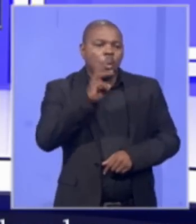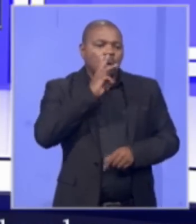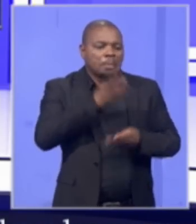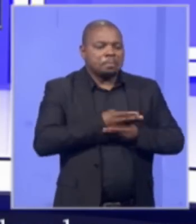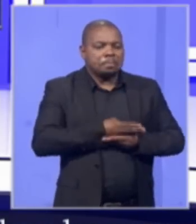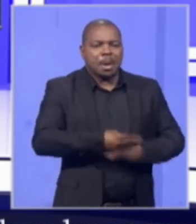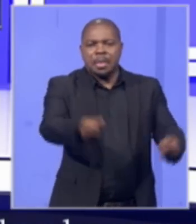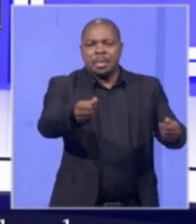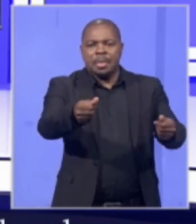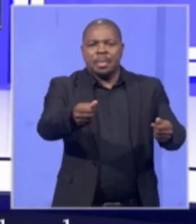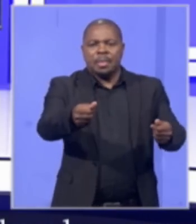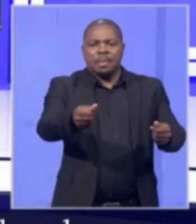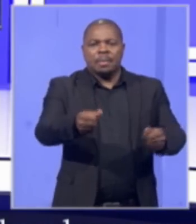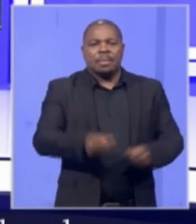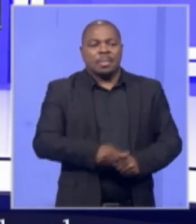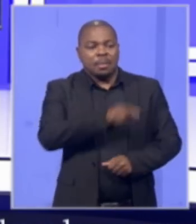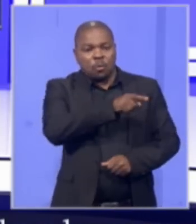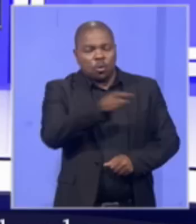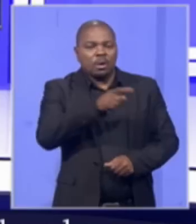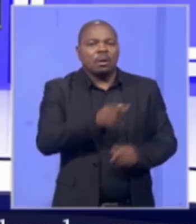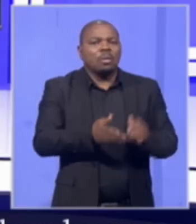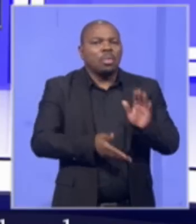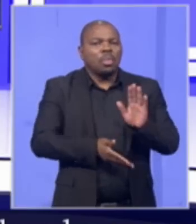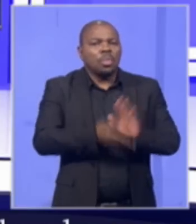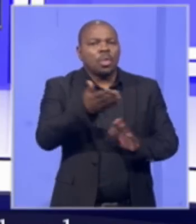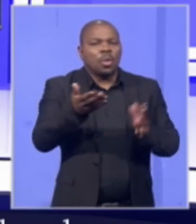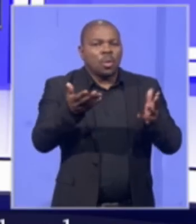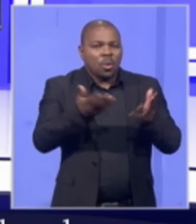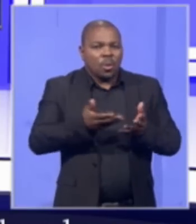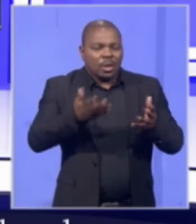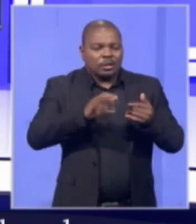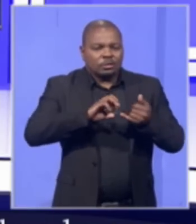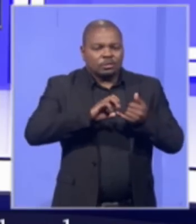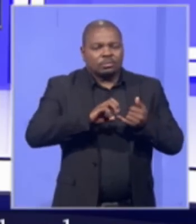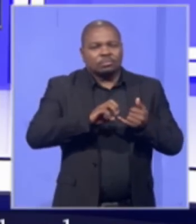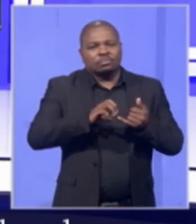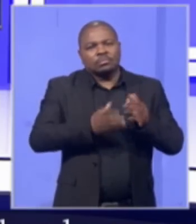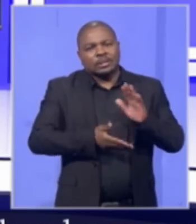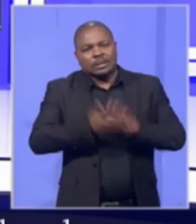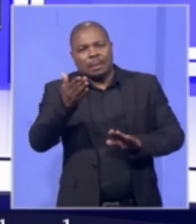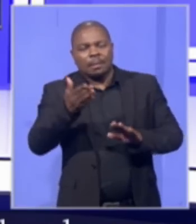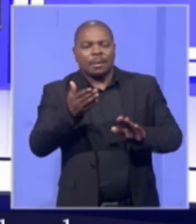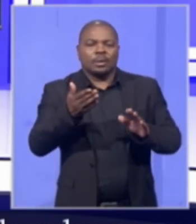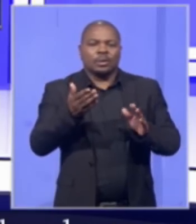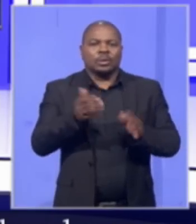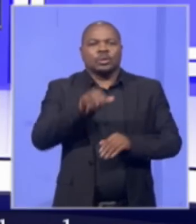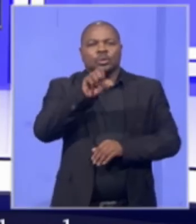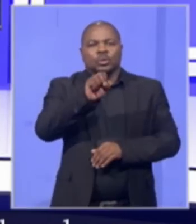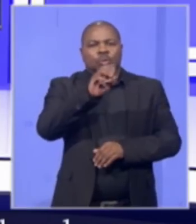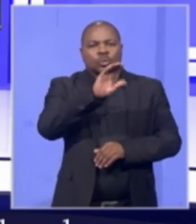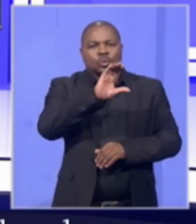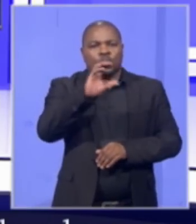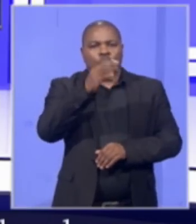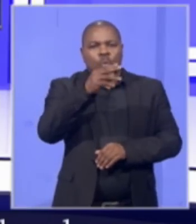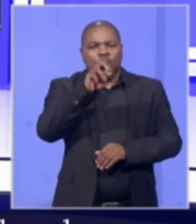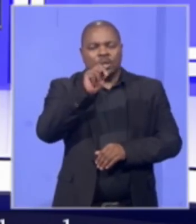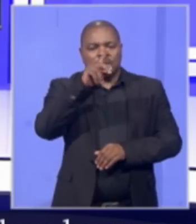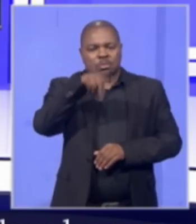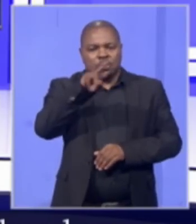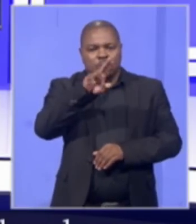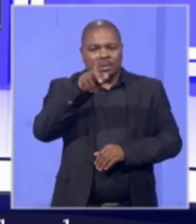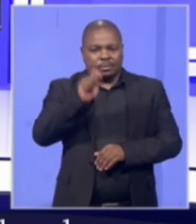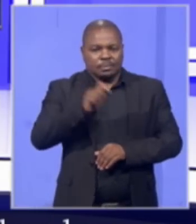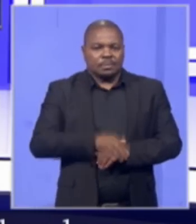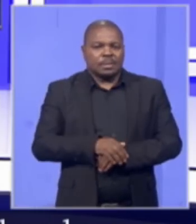gogolwe ke metsi ka nako eo go kaiwang fa ba ne ba leka go kgabaganya le go leba kwa Skoonsspruit. Matlo ga mmogo